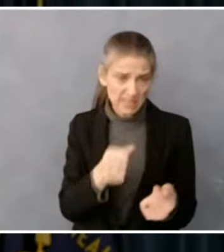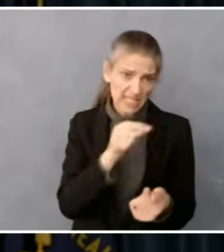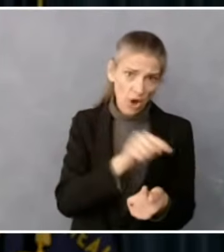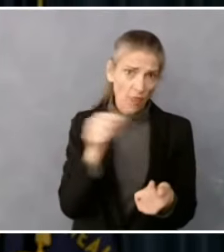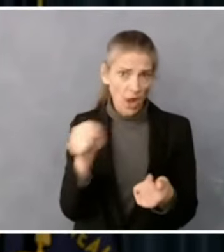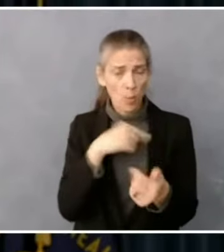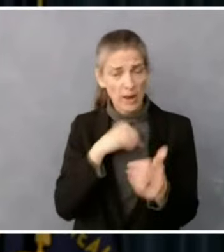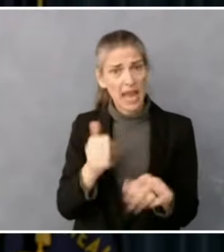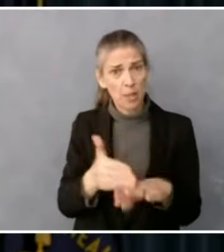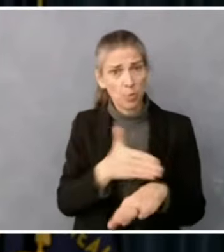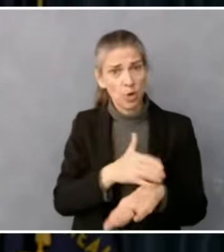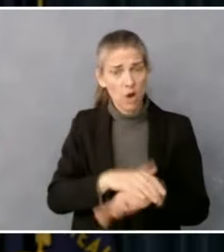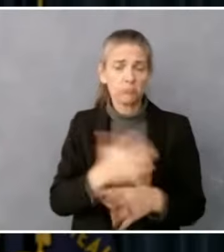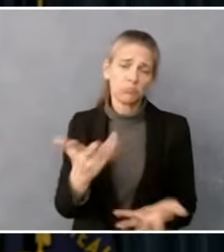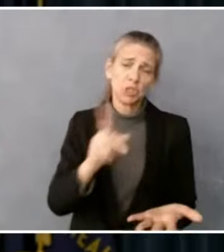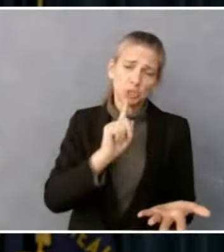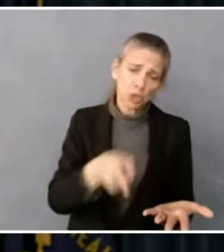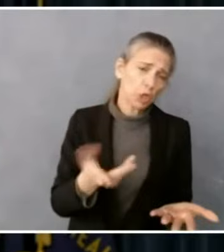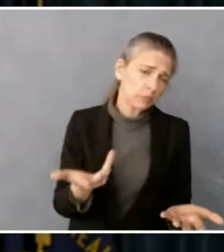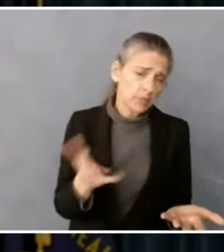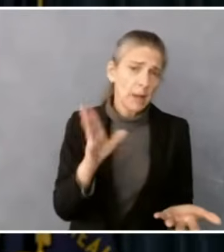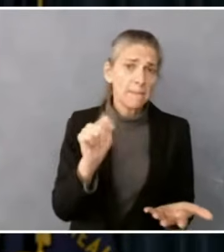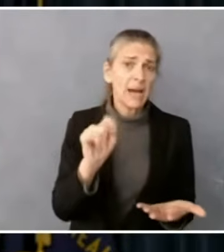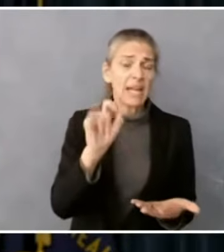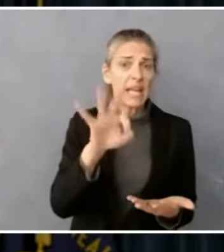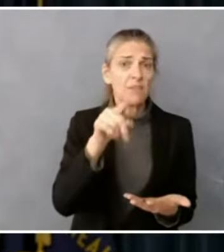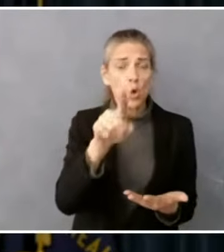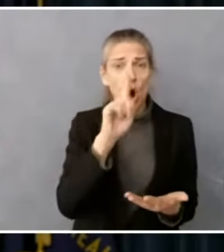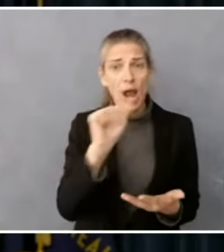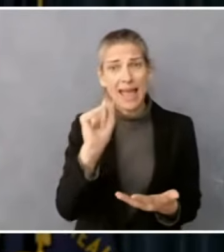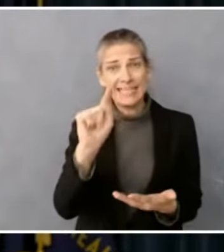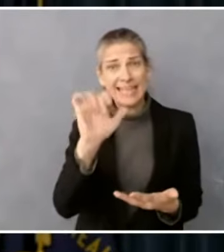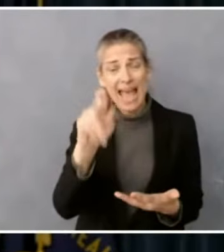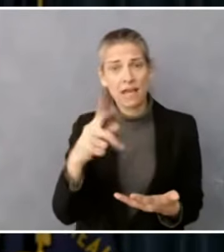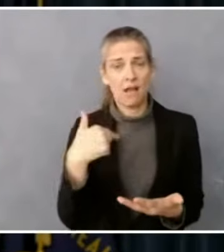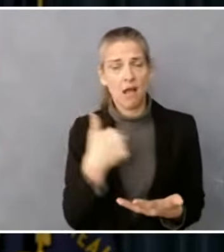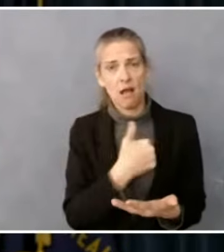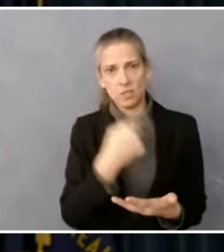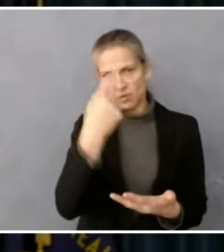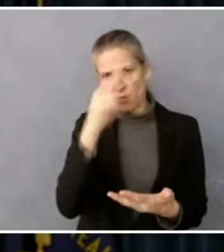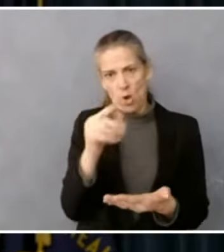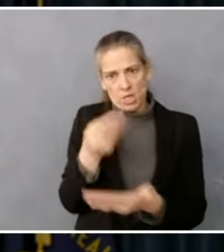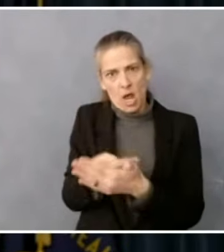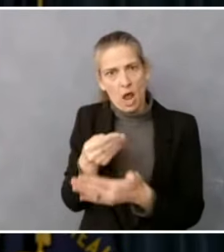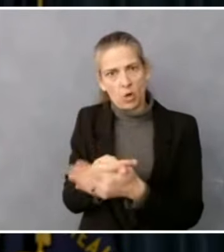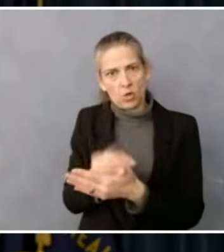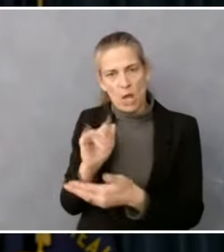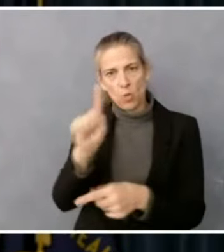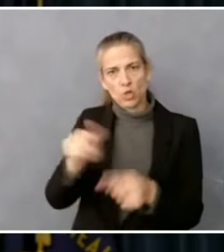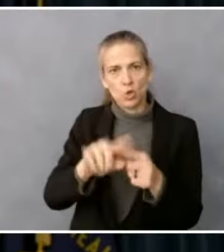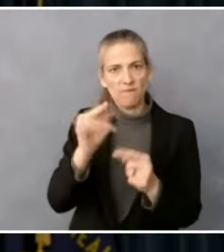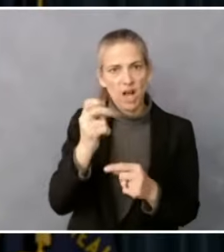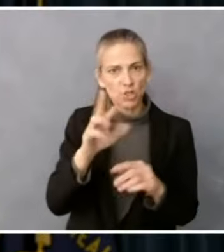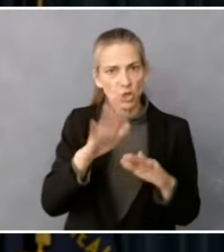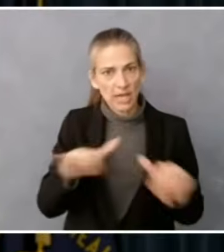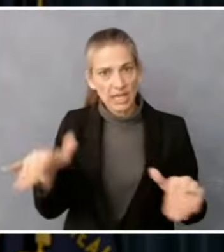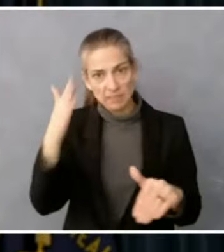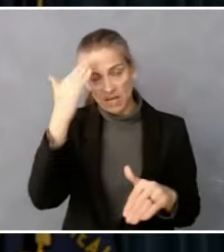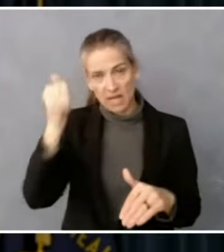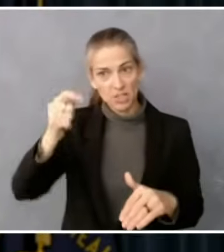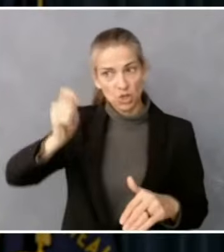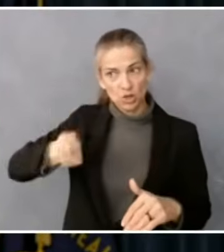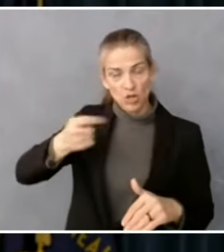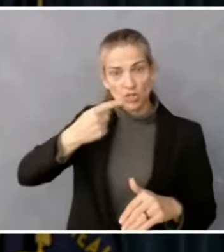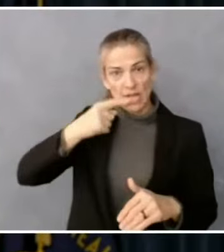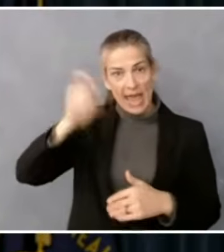better on? Sure. But if you're attacking us for dollars that went to foster kids because judges said that it had